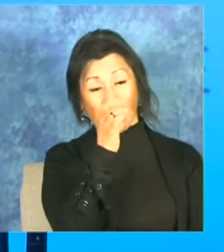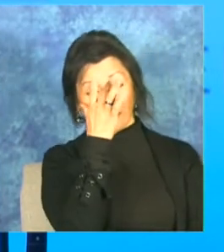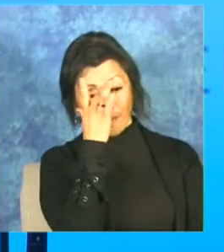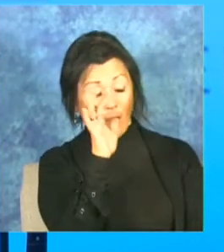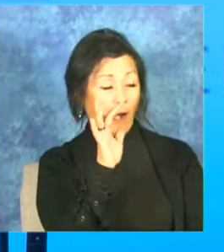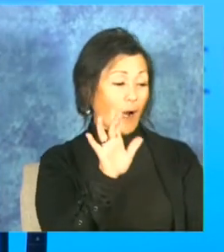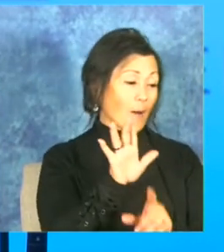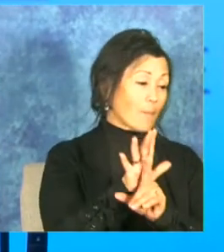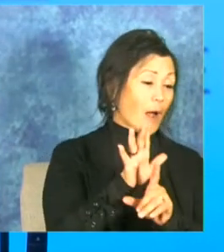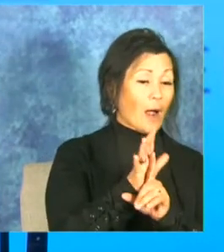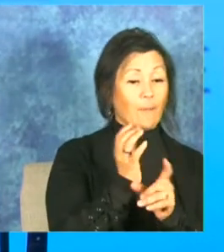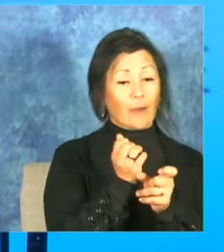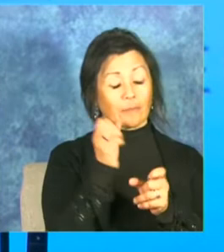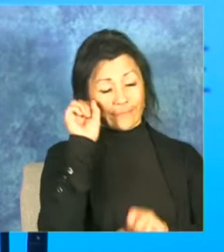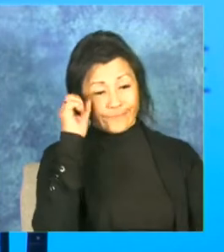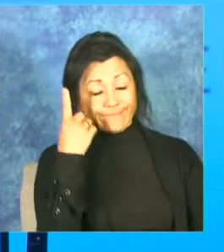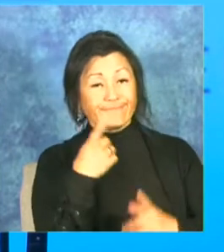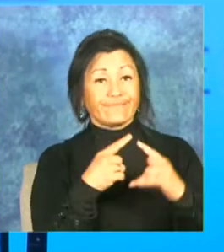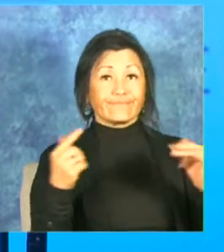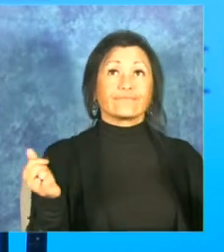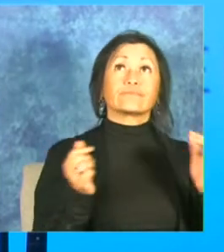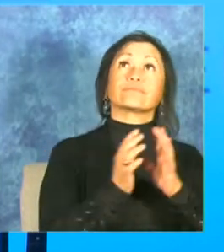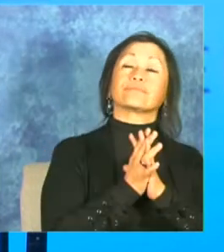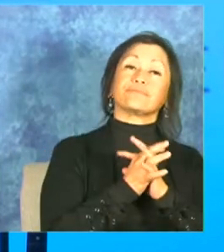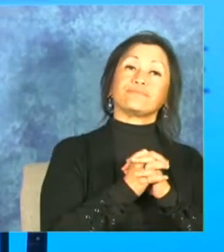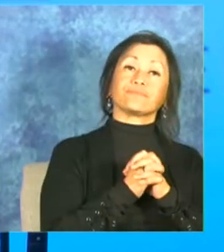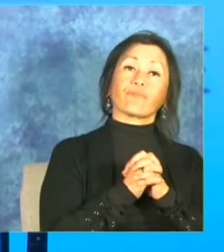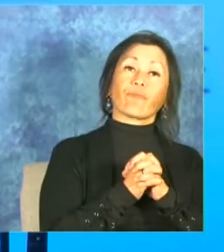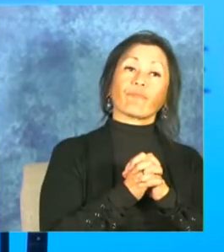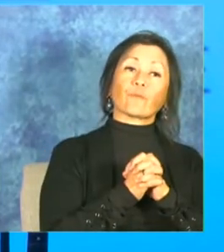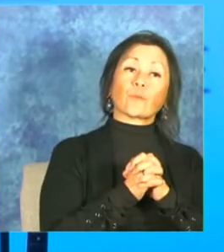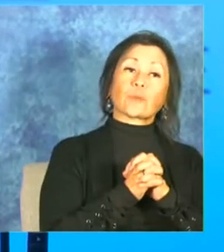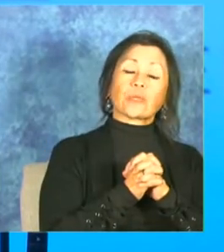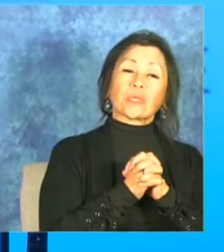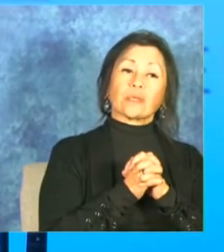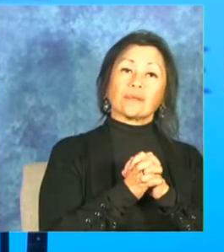or popular or makes sense or everybody else is doing it.